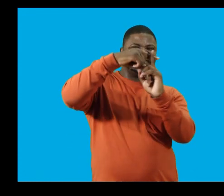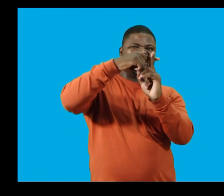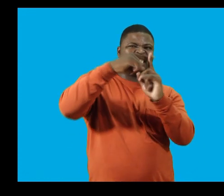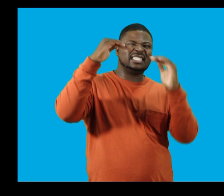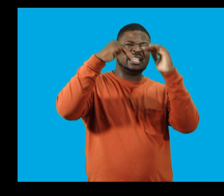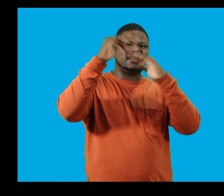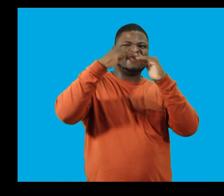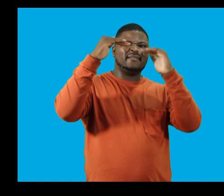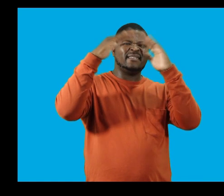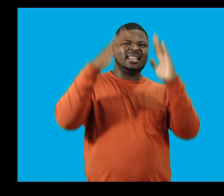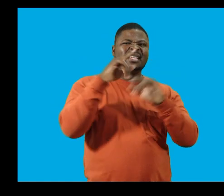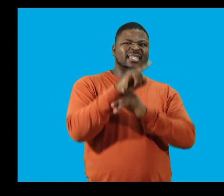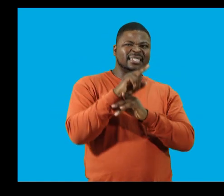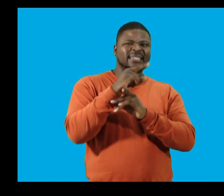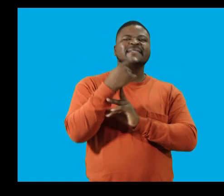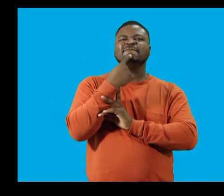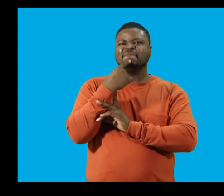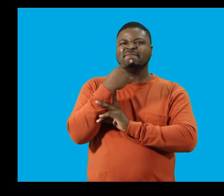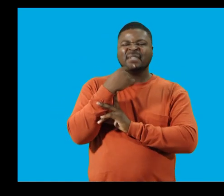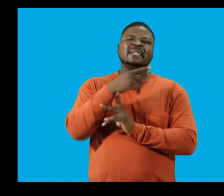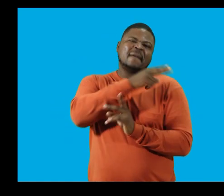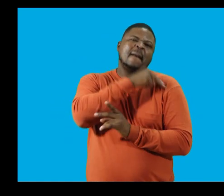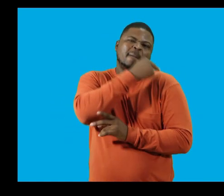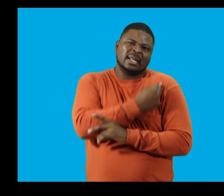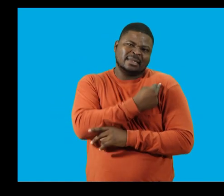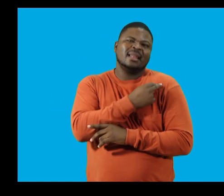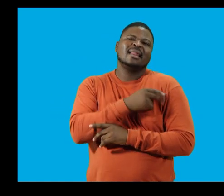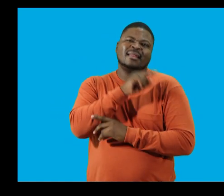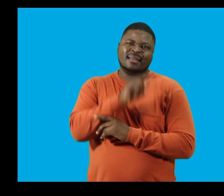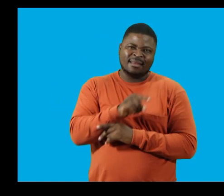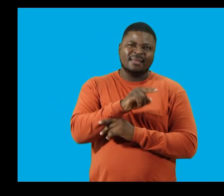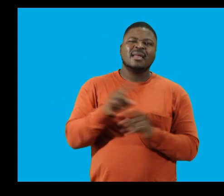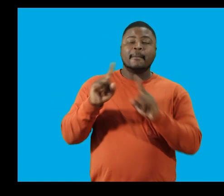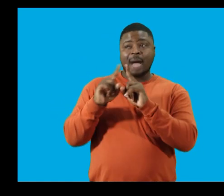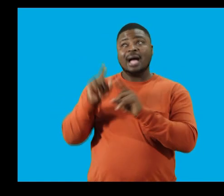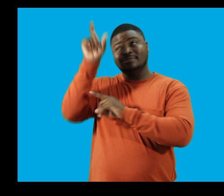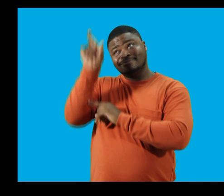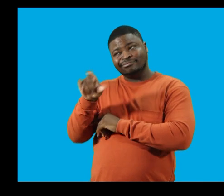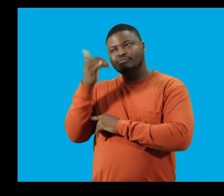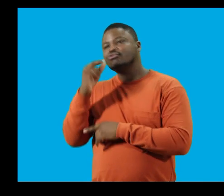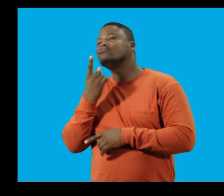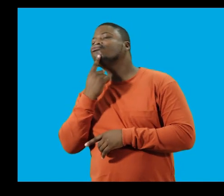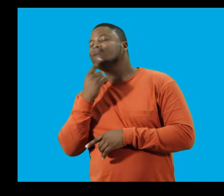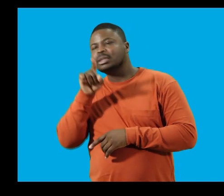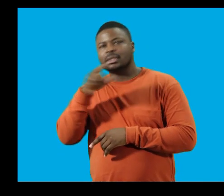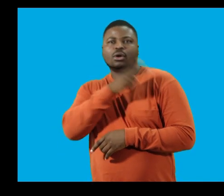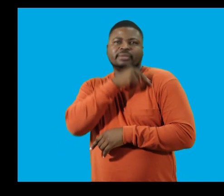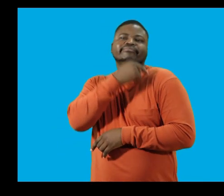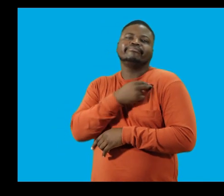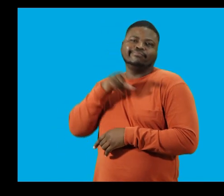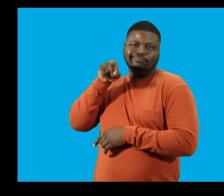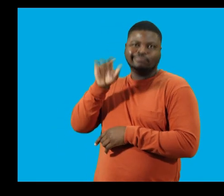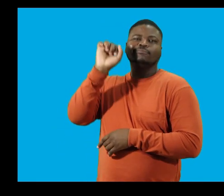building with a plus sign. The moment we see a plus sign, we know it's a hospital, but just double check. It might